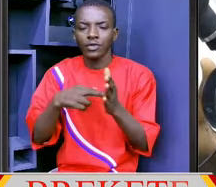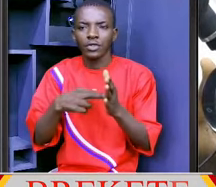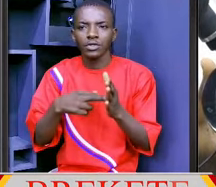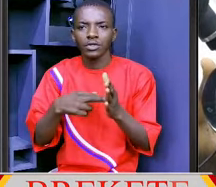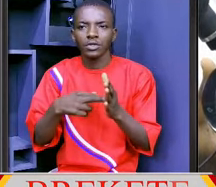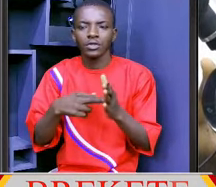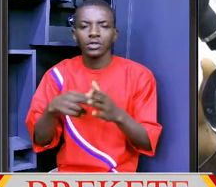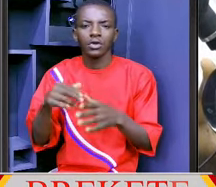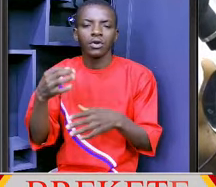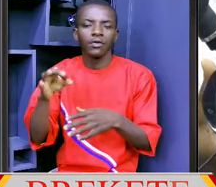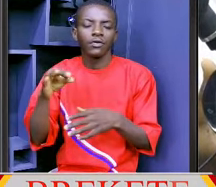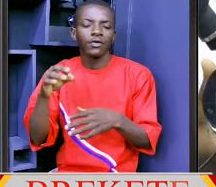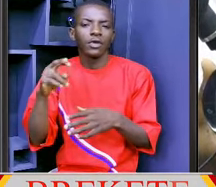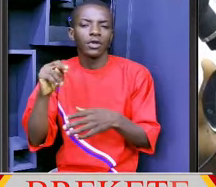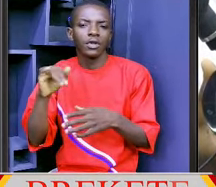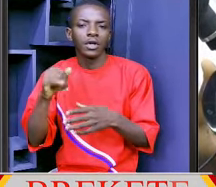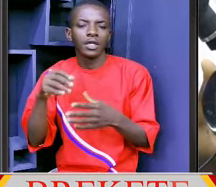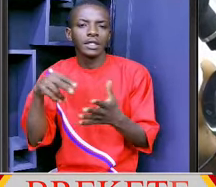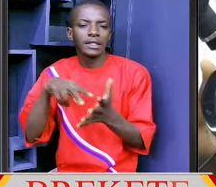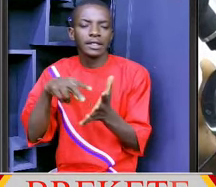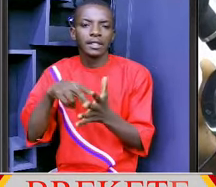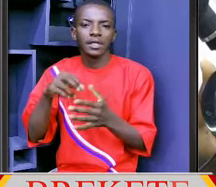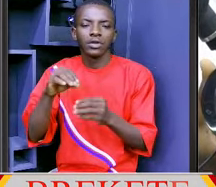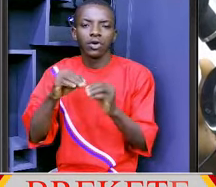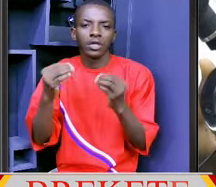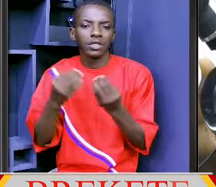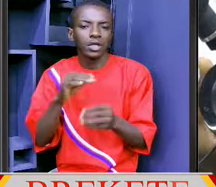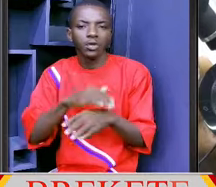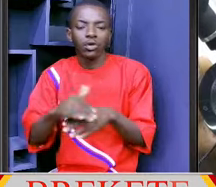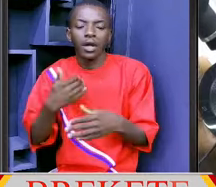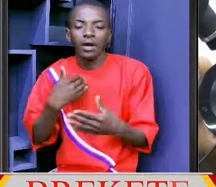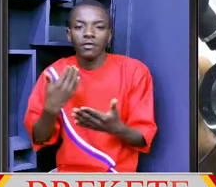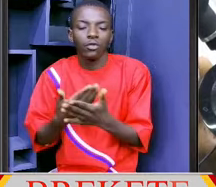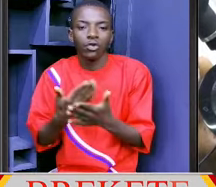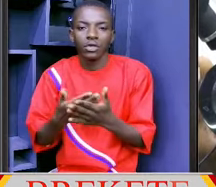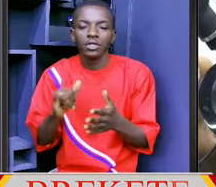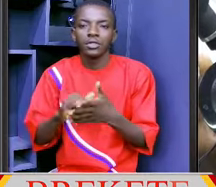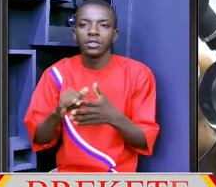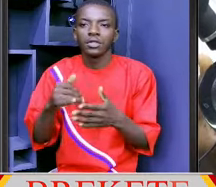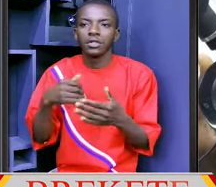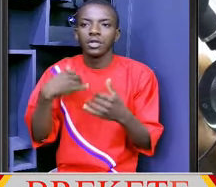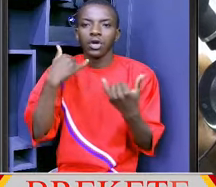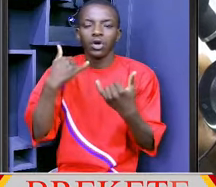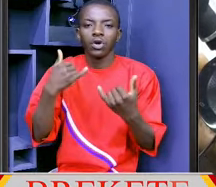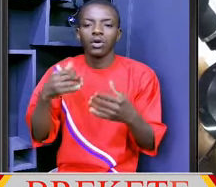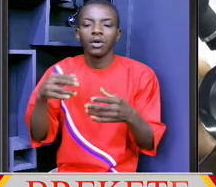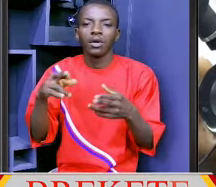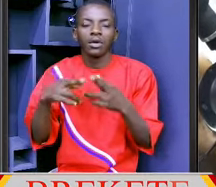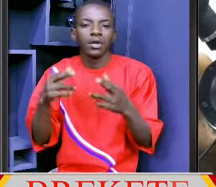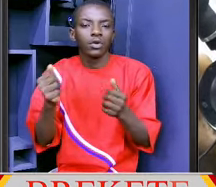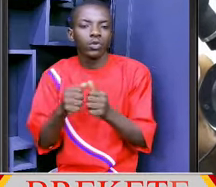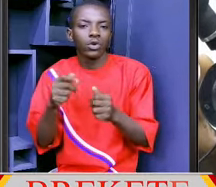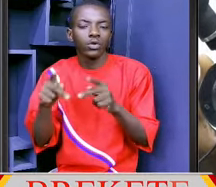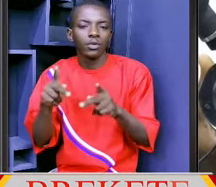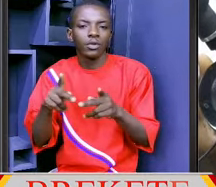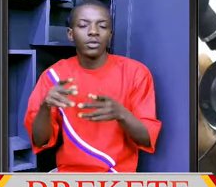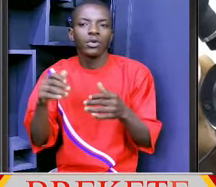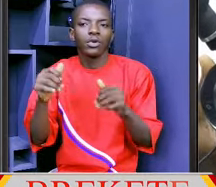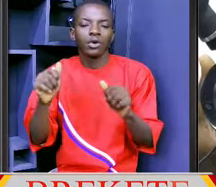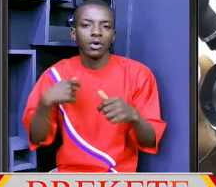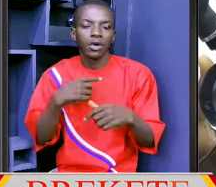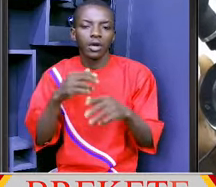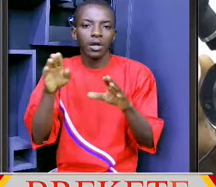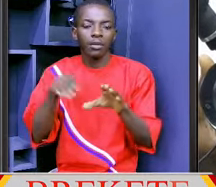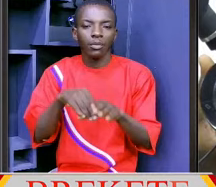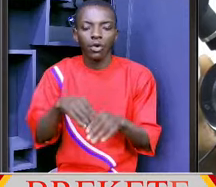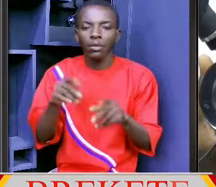of NAFDAC and standard organization and others. I don't have money. That's why I say, let me come and partner with you people. We can